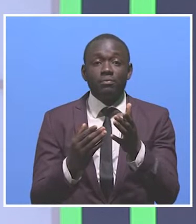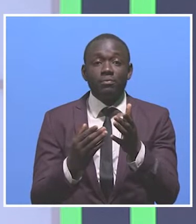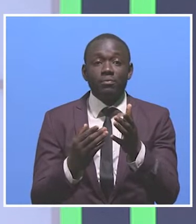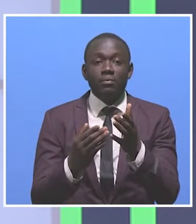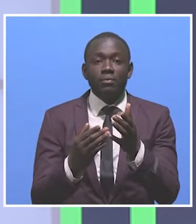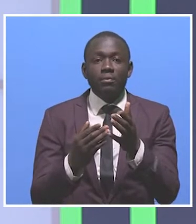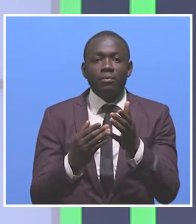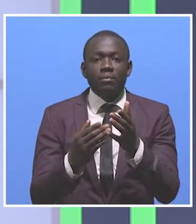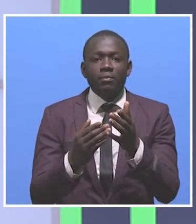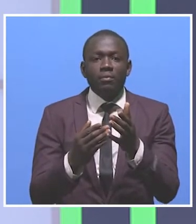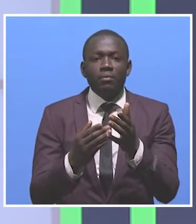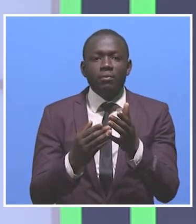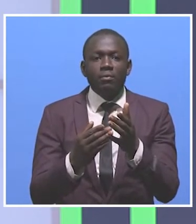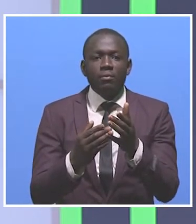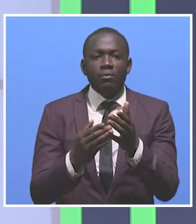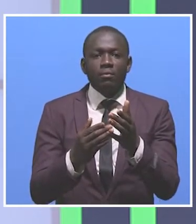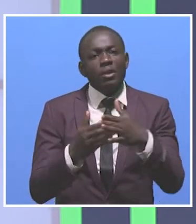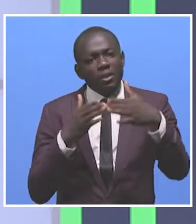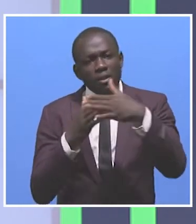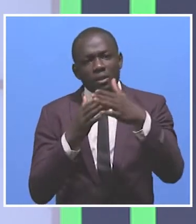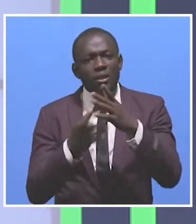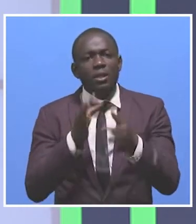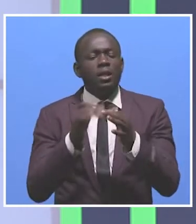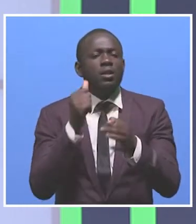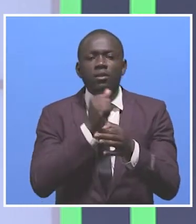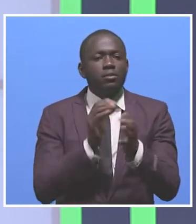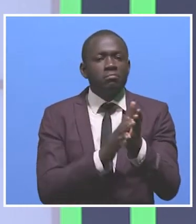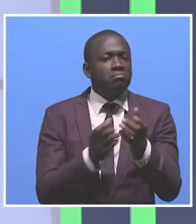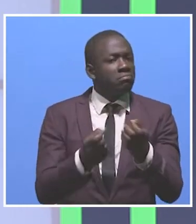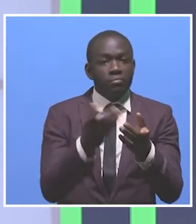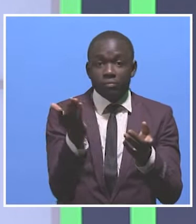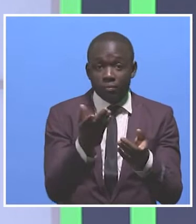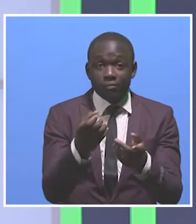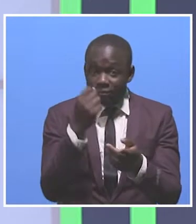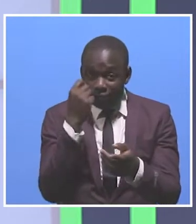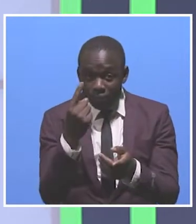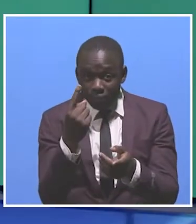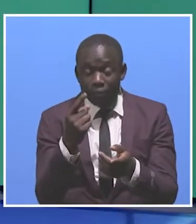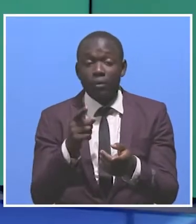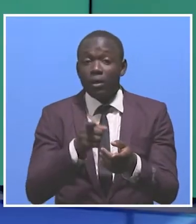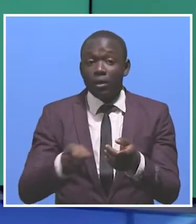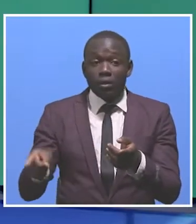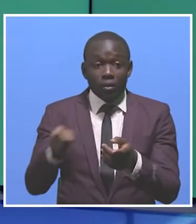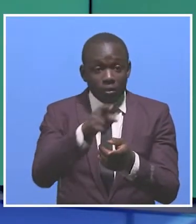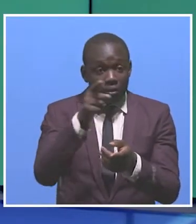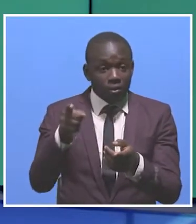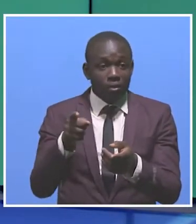punitive measures to the parents if the girls don't go to school. You understand? So these are